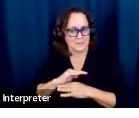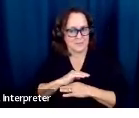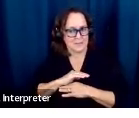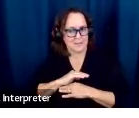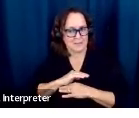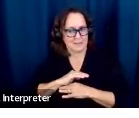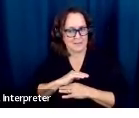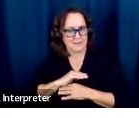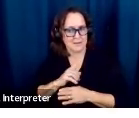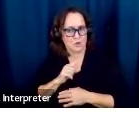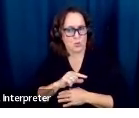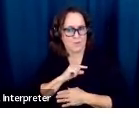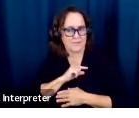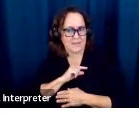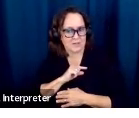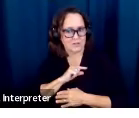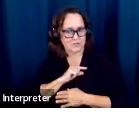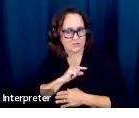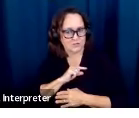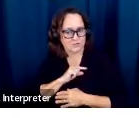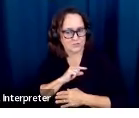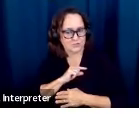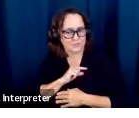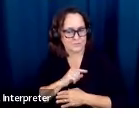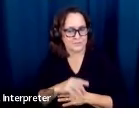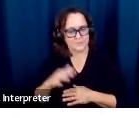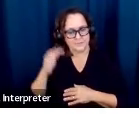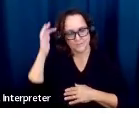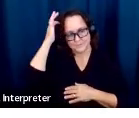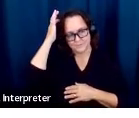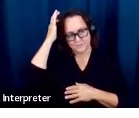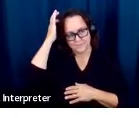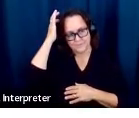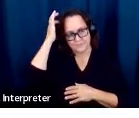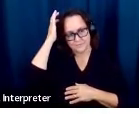waiver and that any conflict of interest is mitigated.